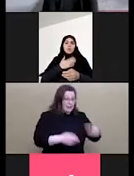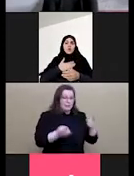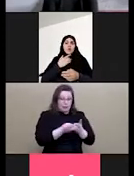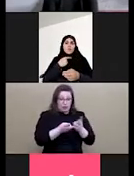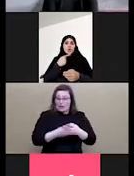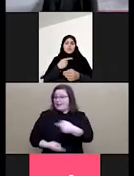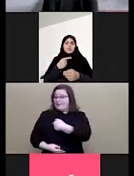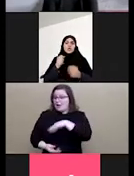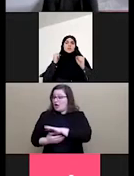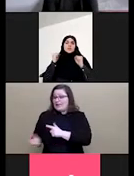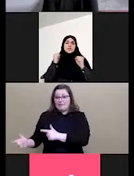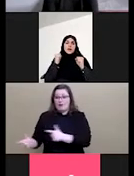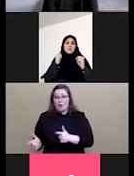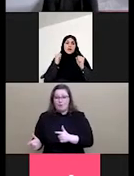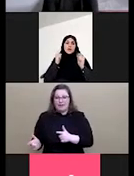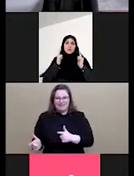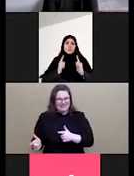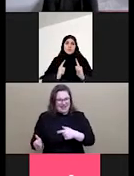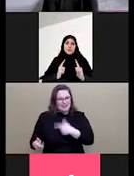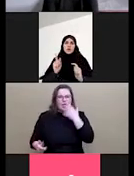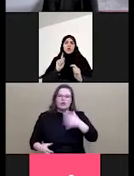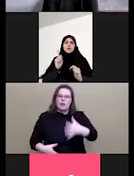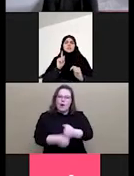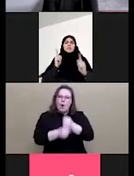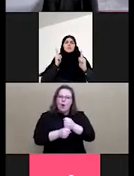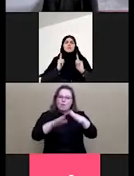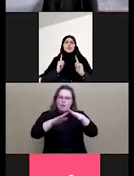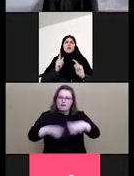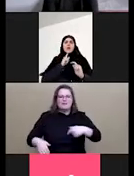then we talk about broader terms, which is